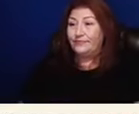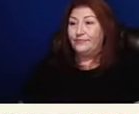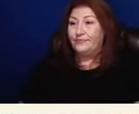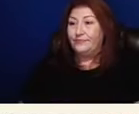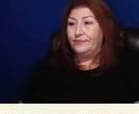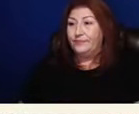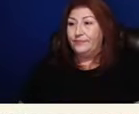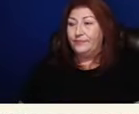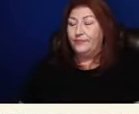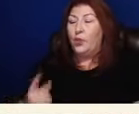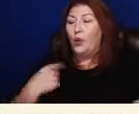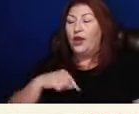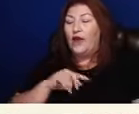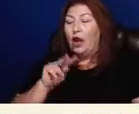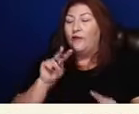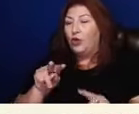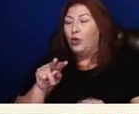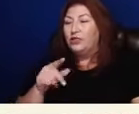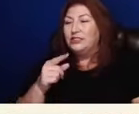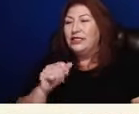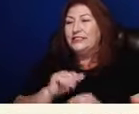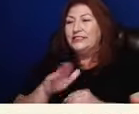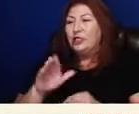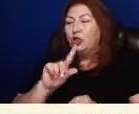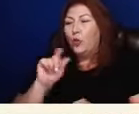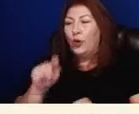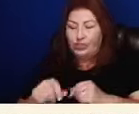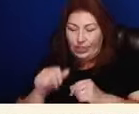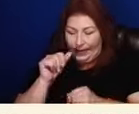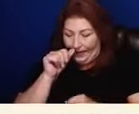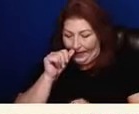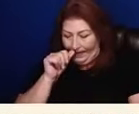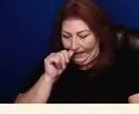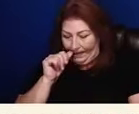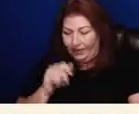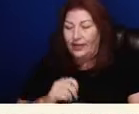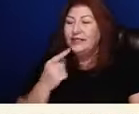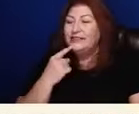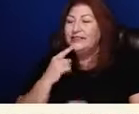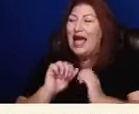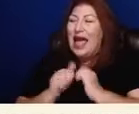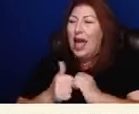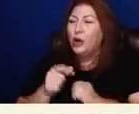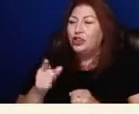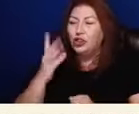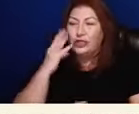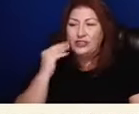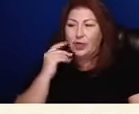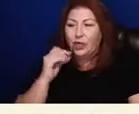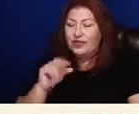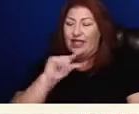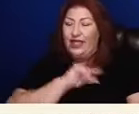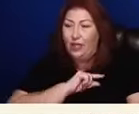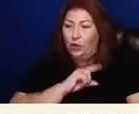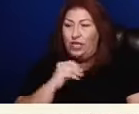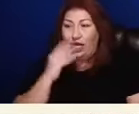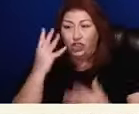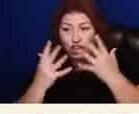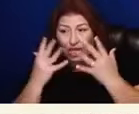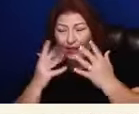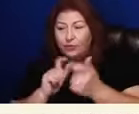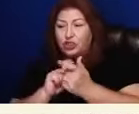One of our viewers sent in a question and asked, how has your experience of guilt and shame